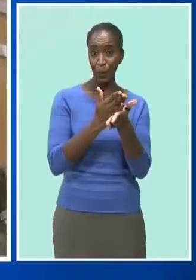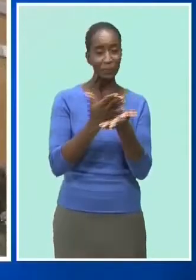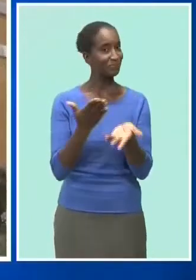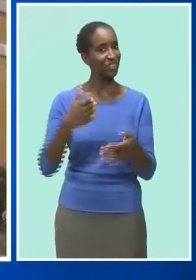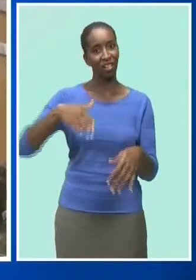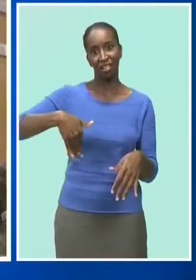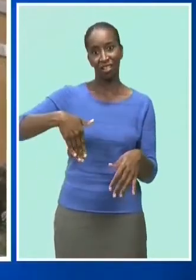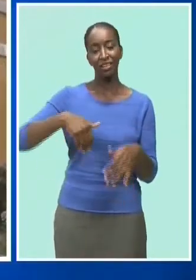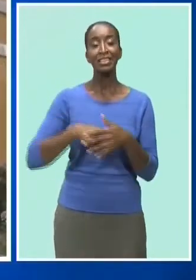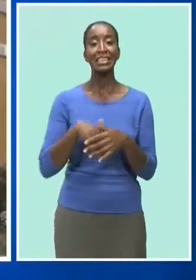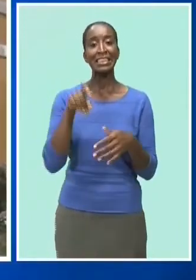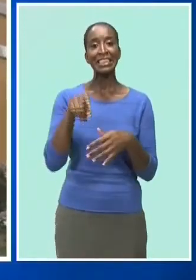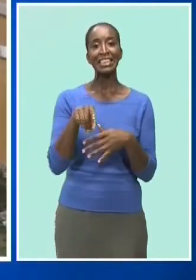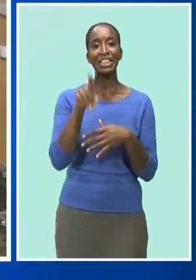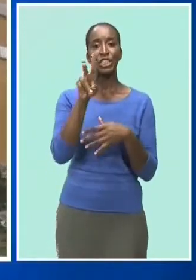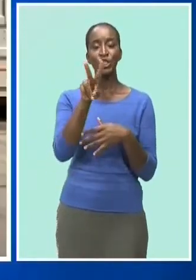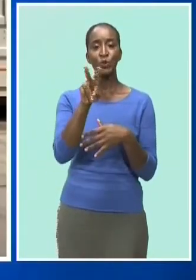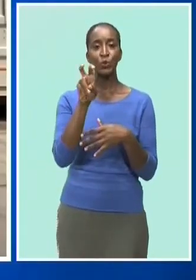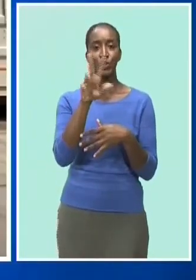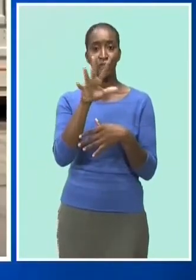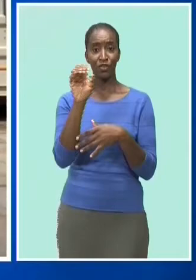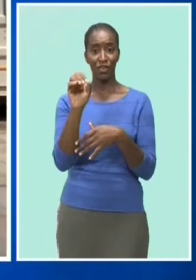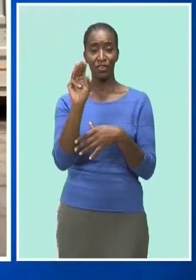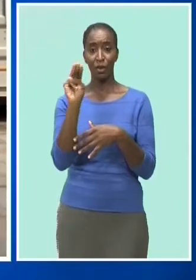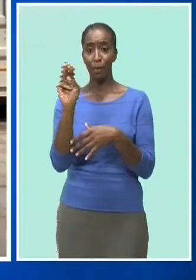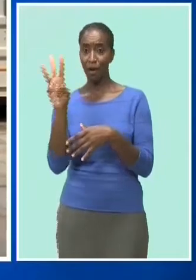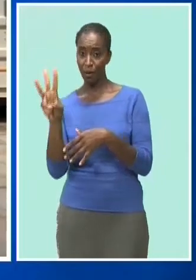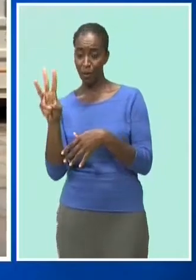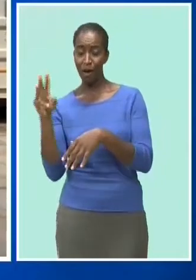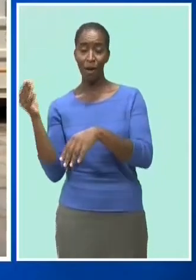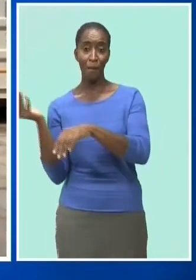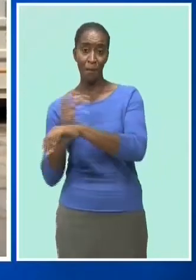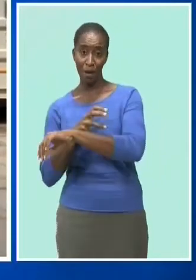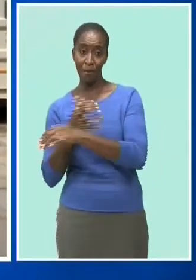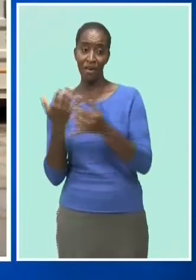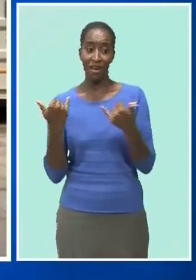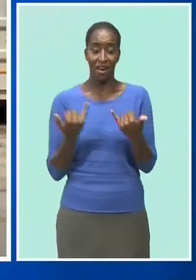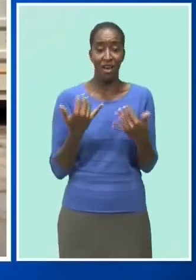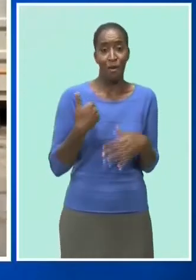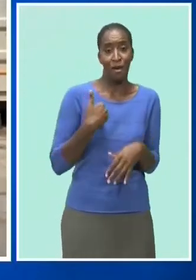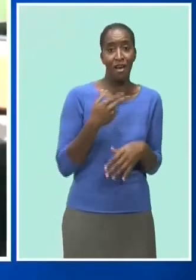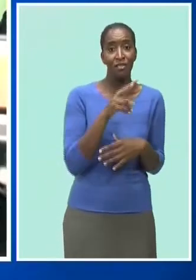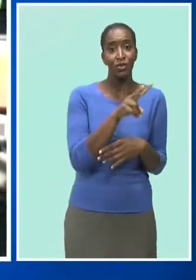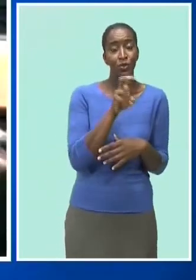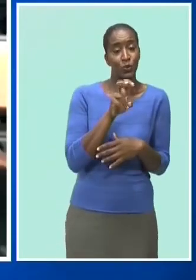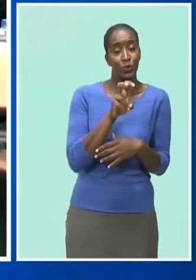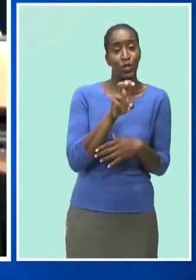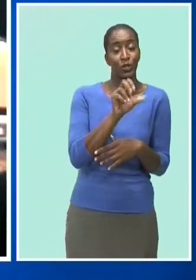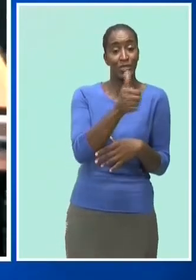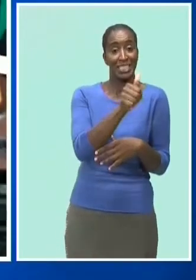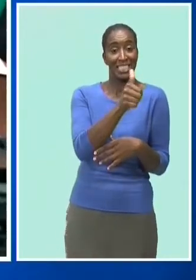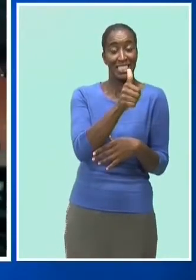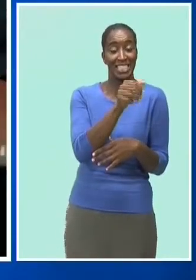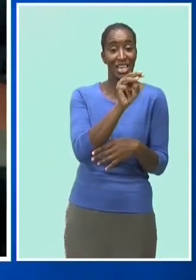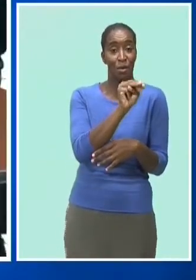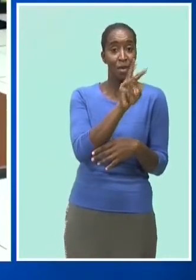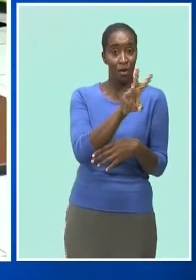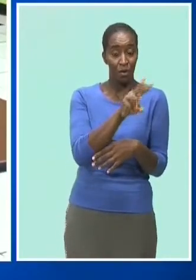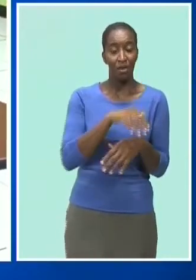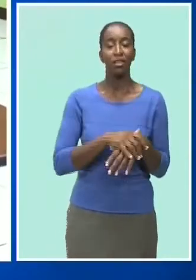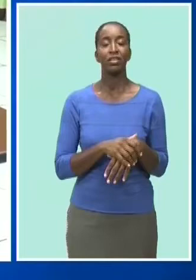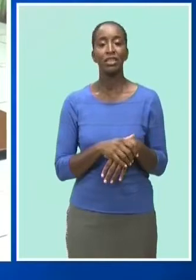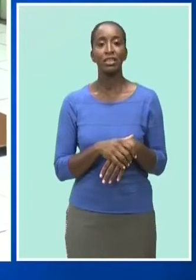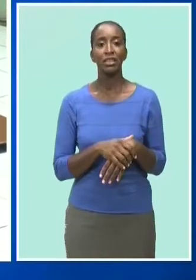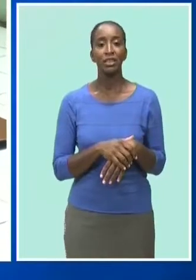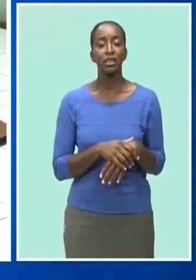demand, but is only running on 210, including the 105 megawatts of rental generation. However, according to Turnquest,